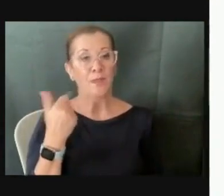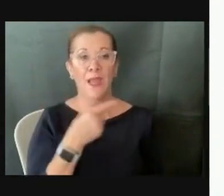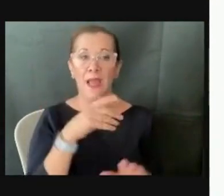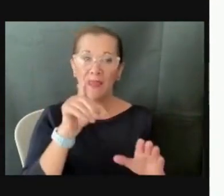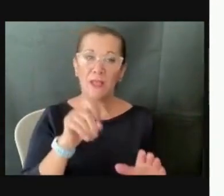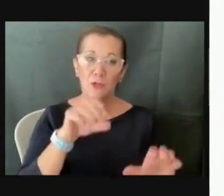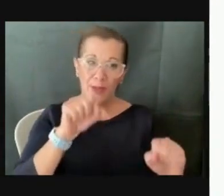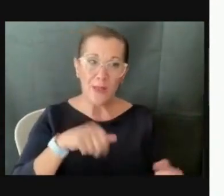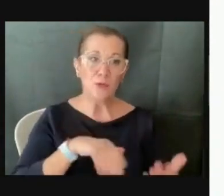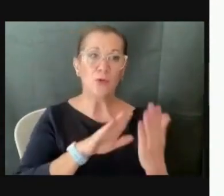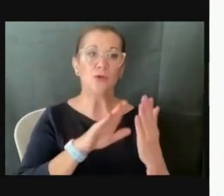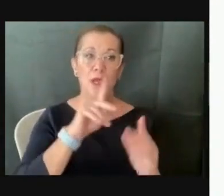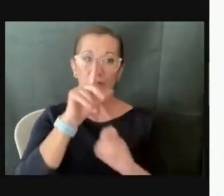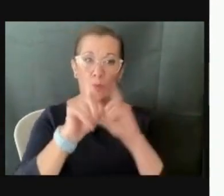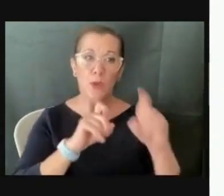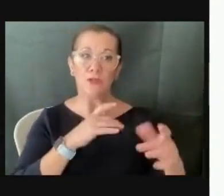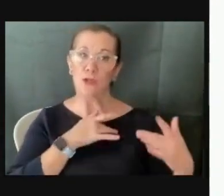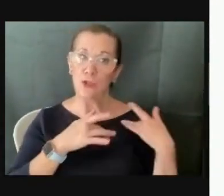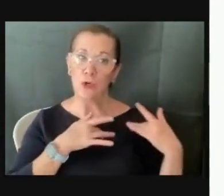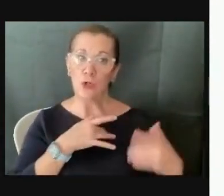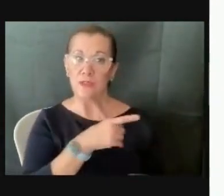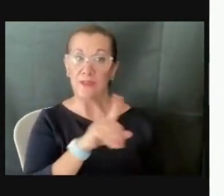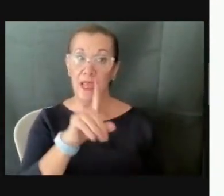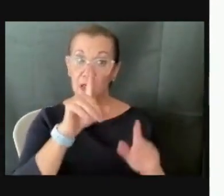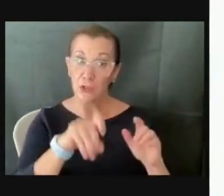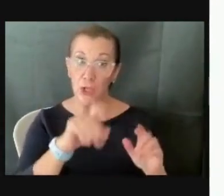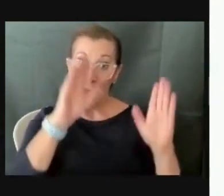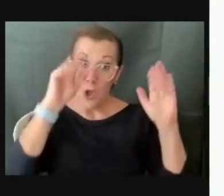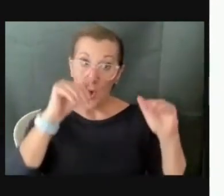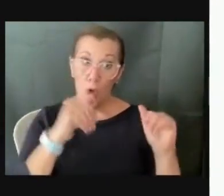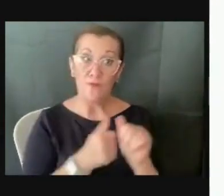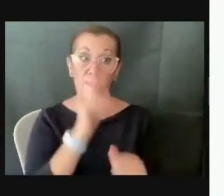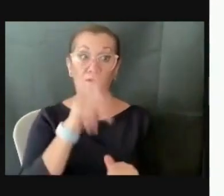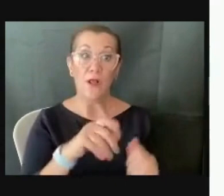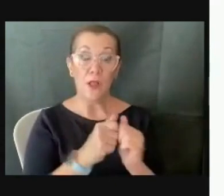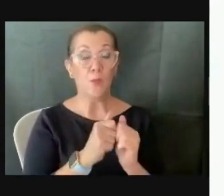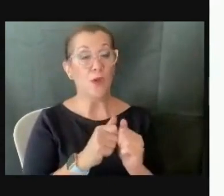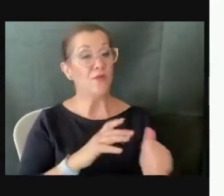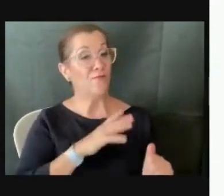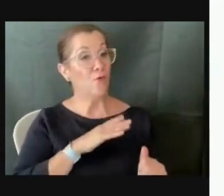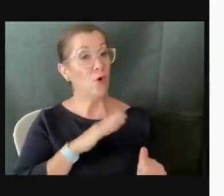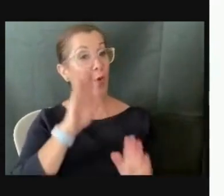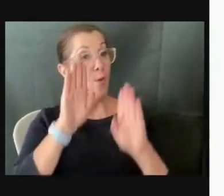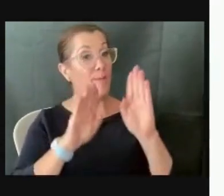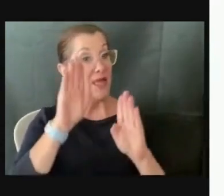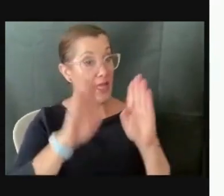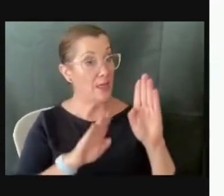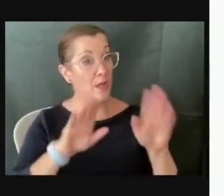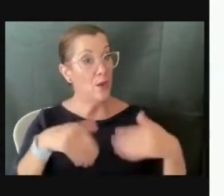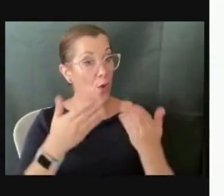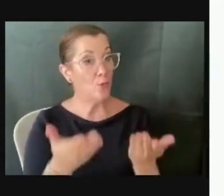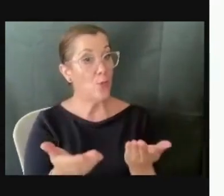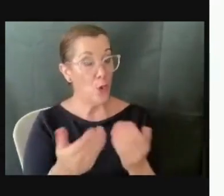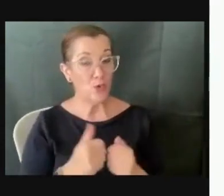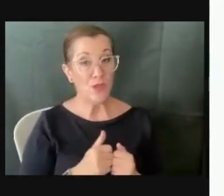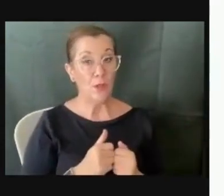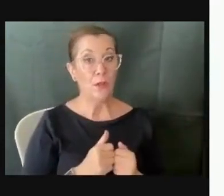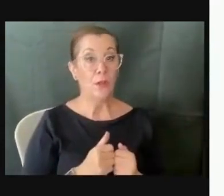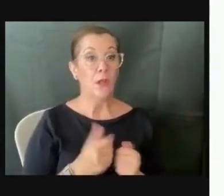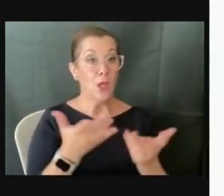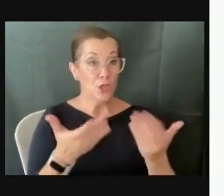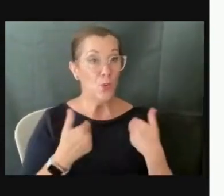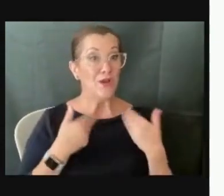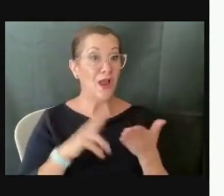concerns. And they should hopefully follow up with a formal bid or a proposal. You definitely want to have a